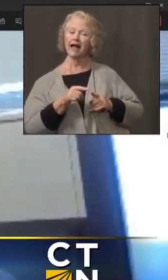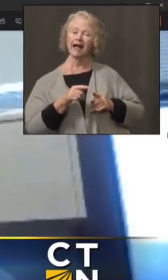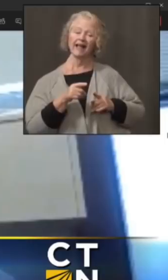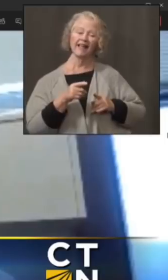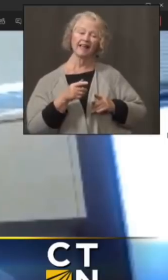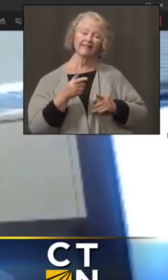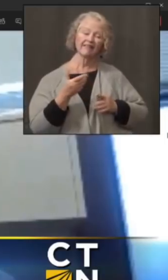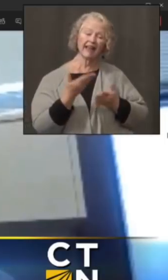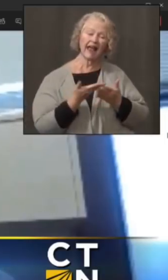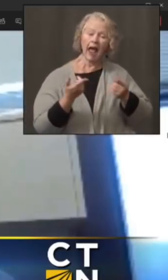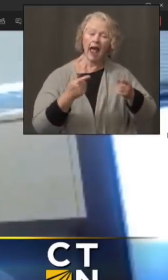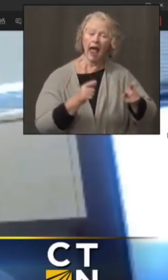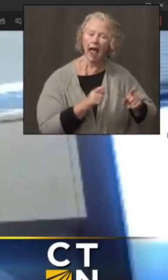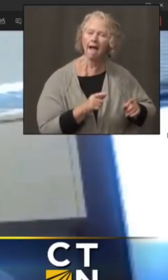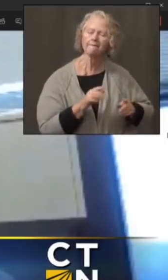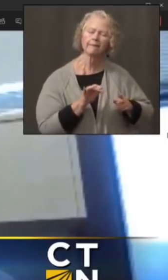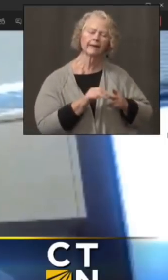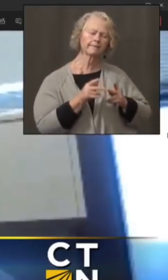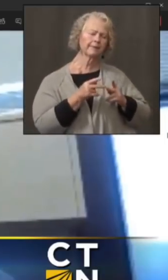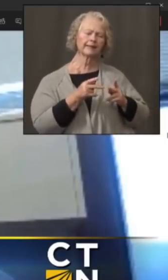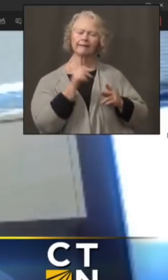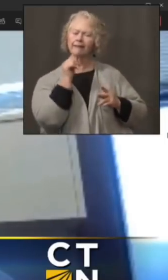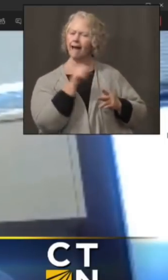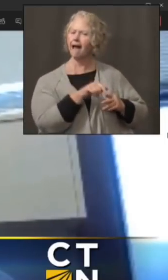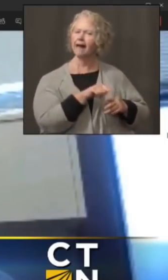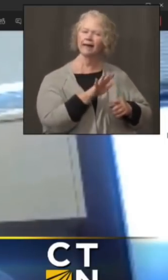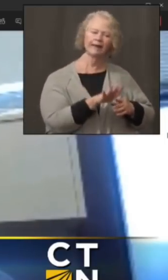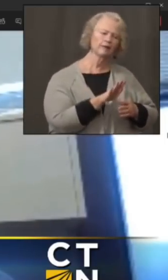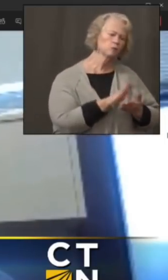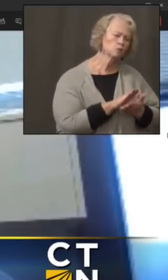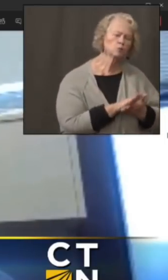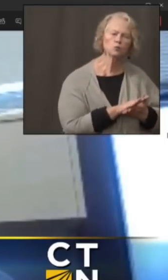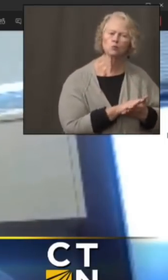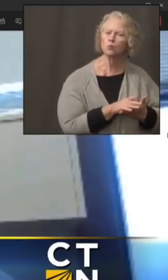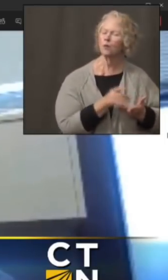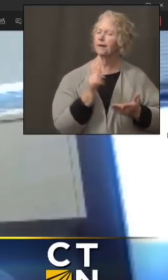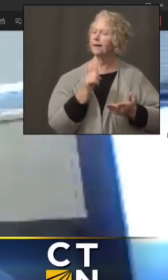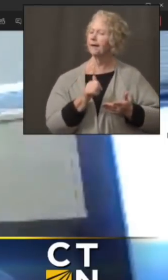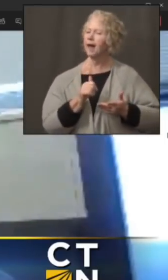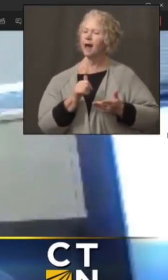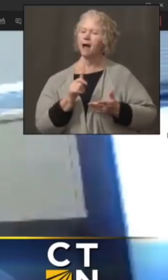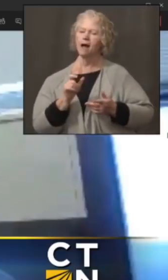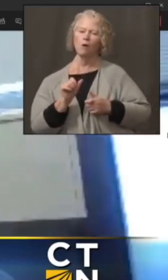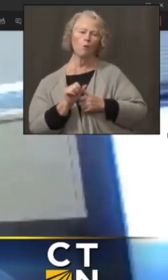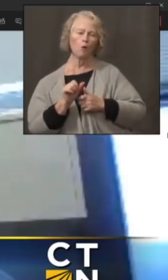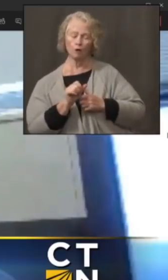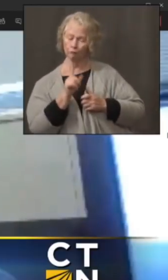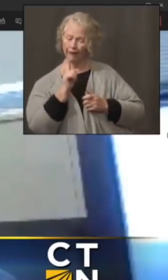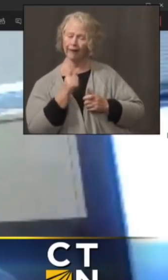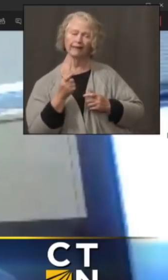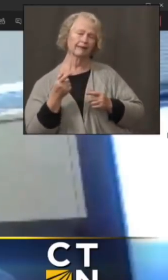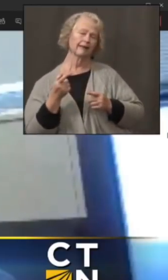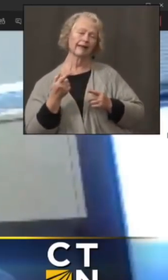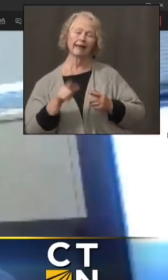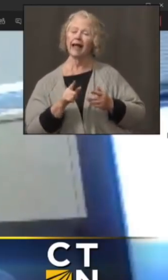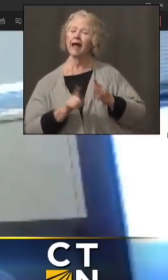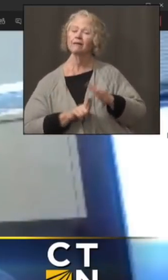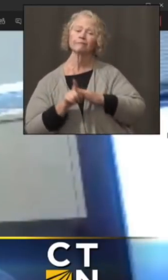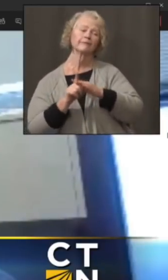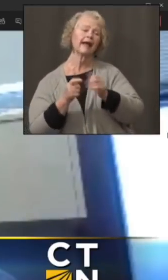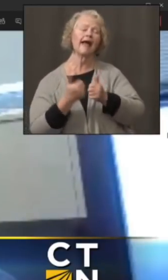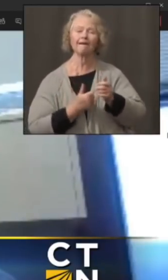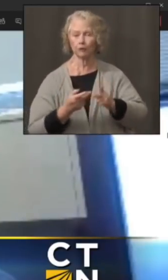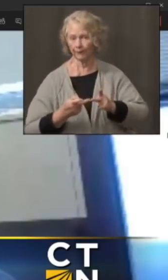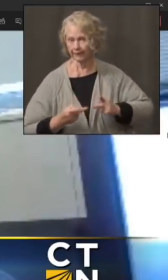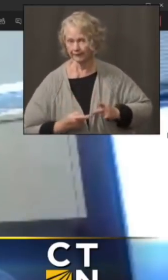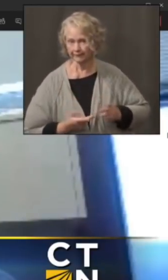non-school or organization or workplace gatherings as being maybe a place where a lot of the infections are coming from, they're still coming from everywhere. And every